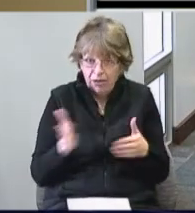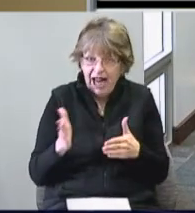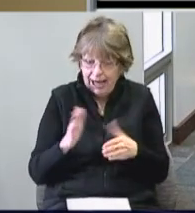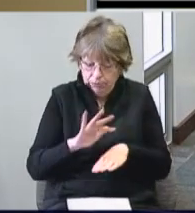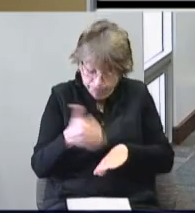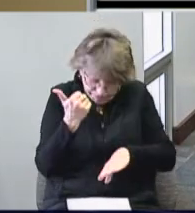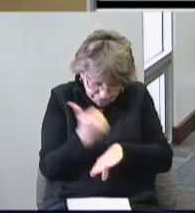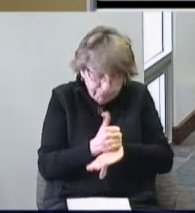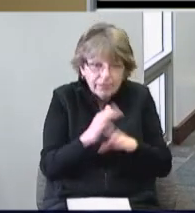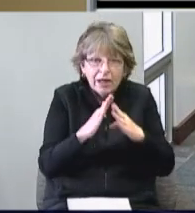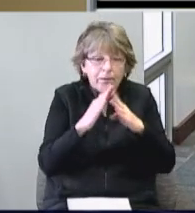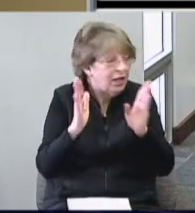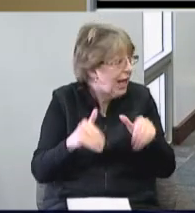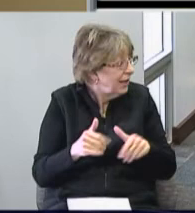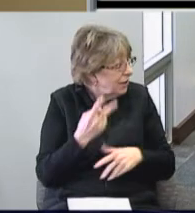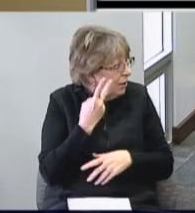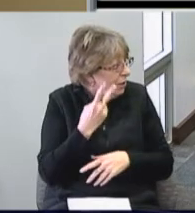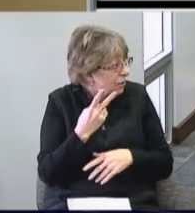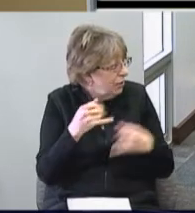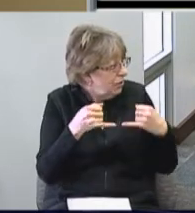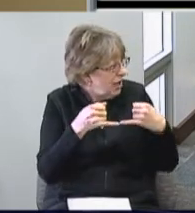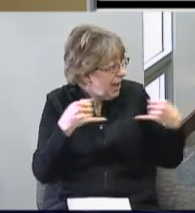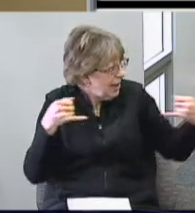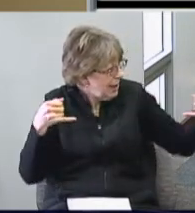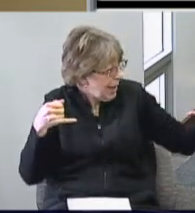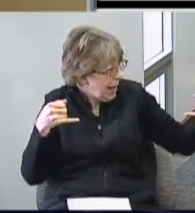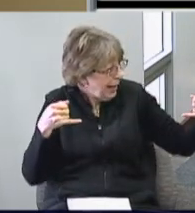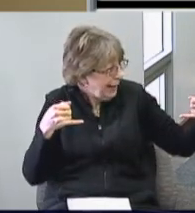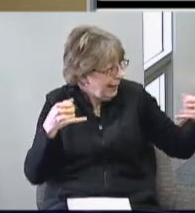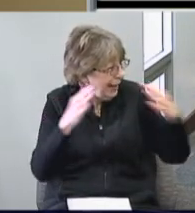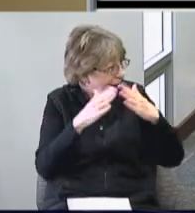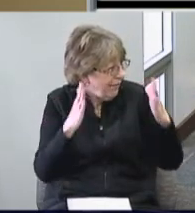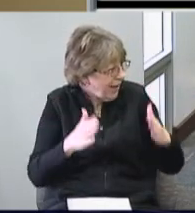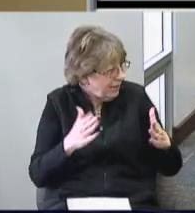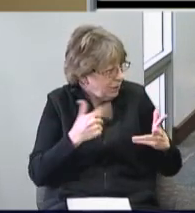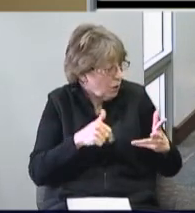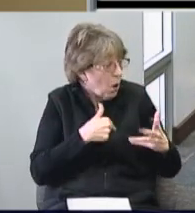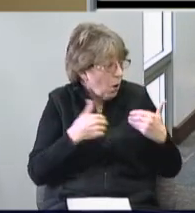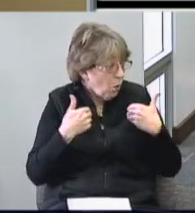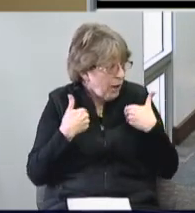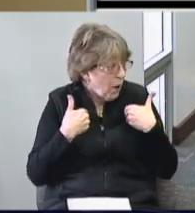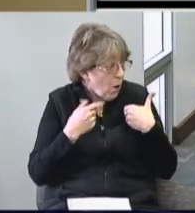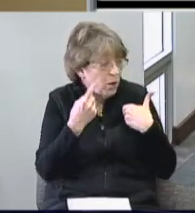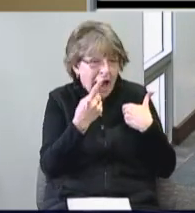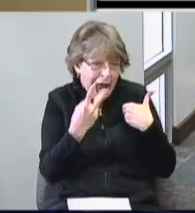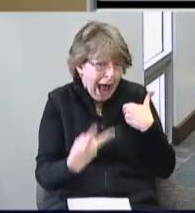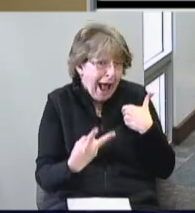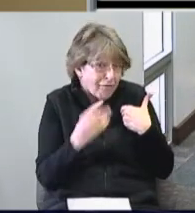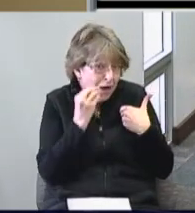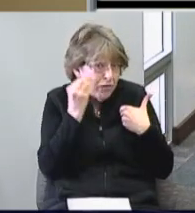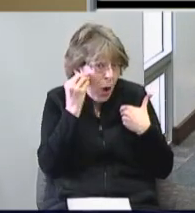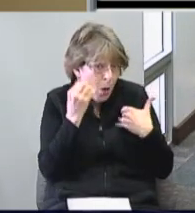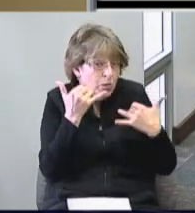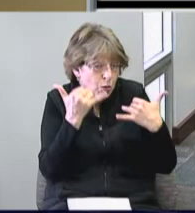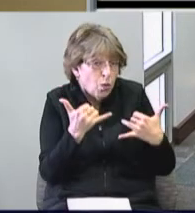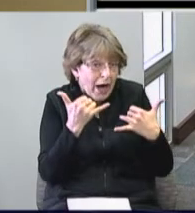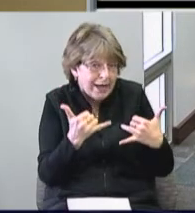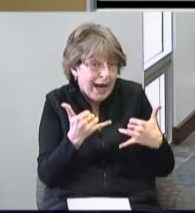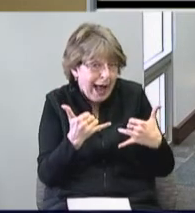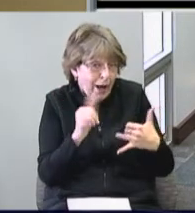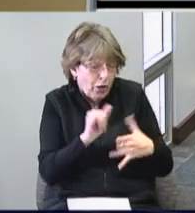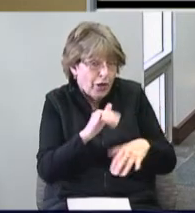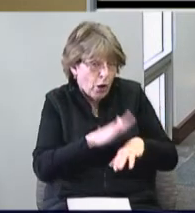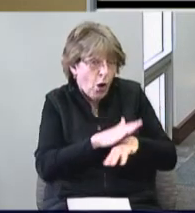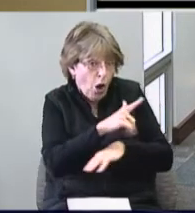line of houses right there, 1, 2, 3, 4, 5. We actually own about half of the homes right now that are on